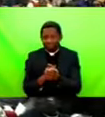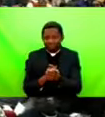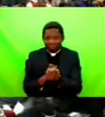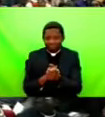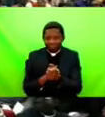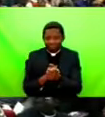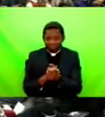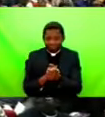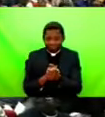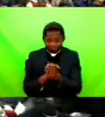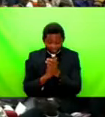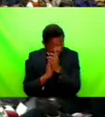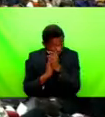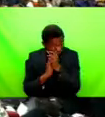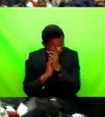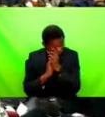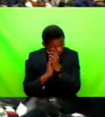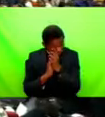And